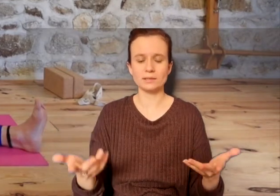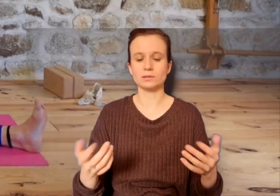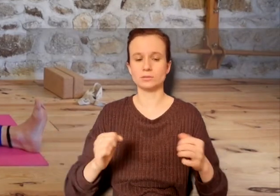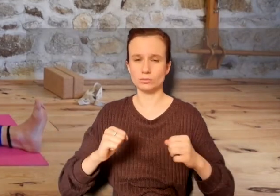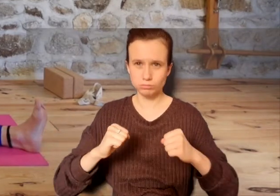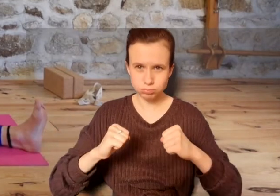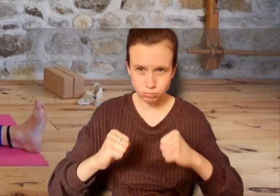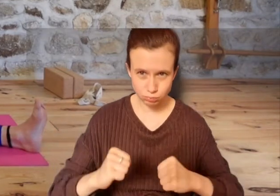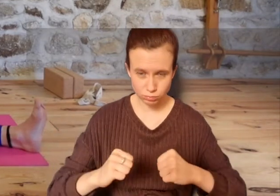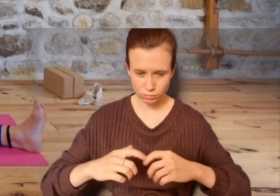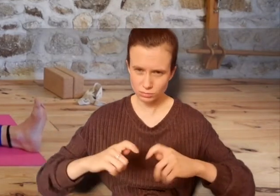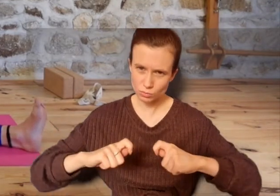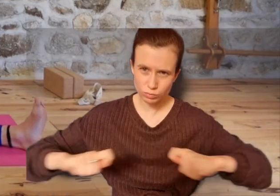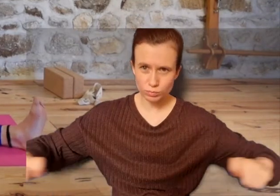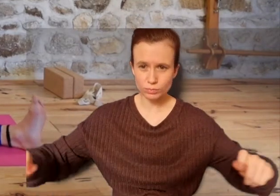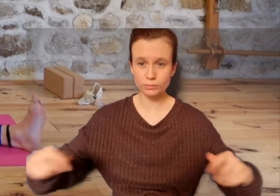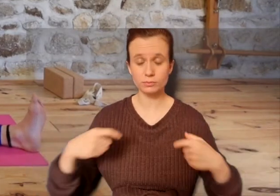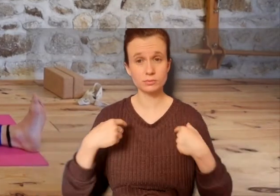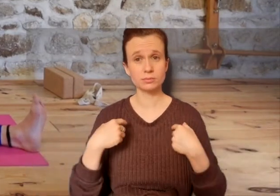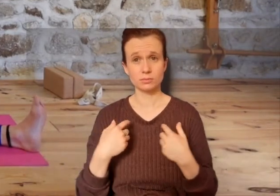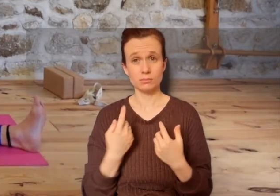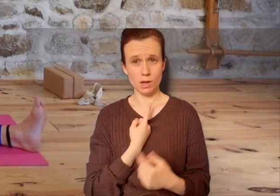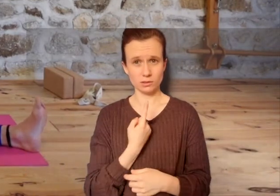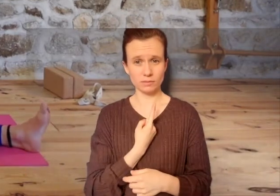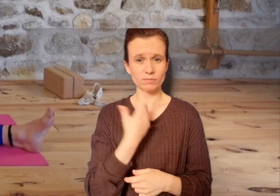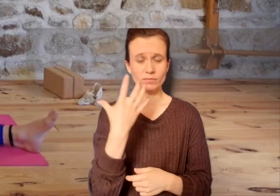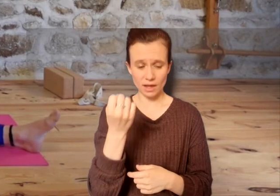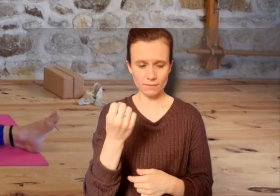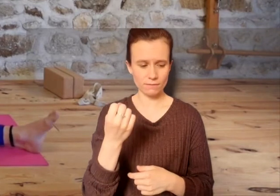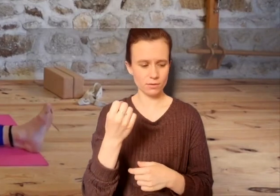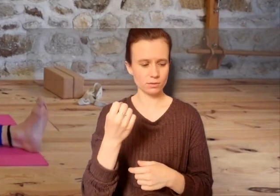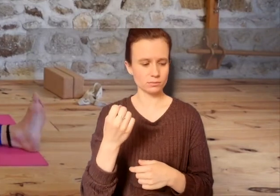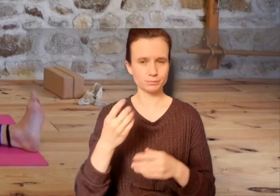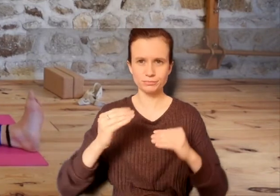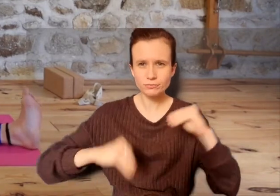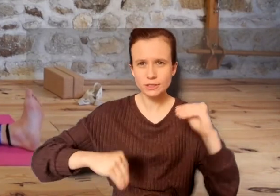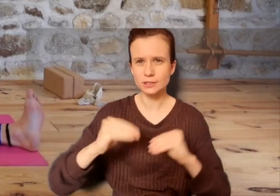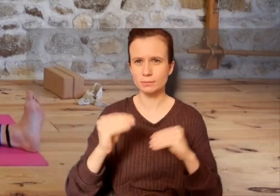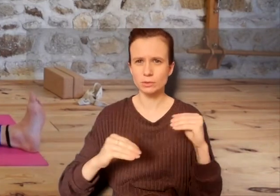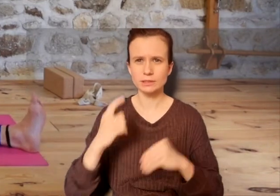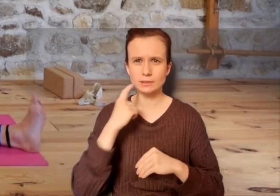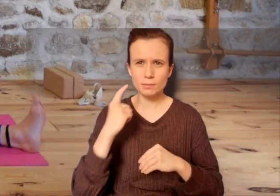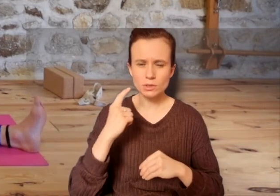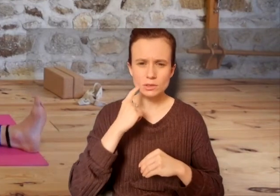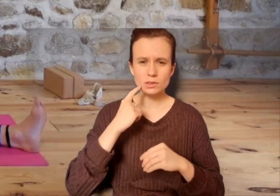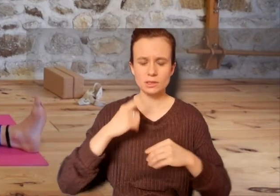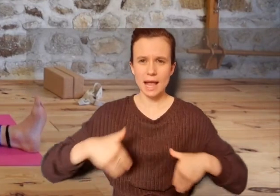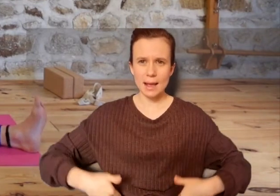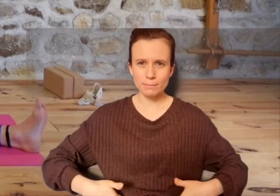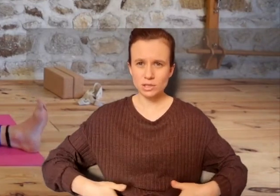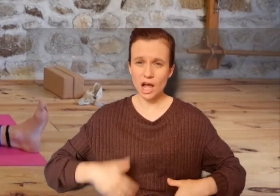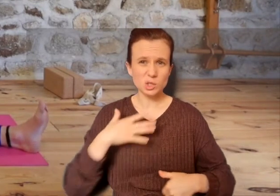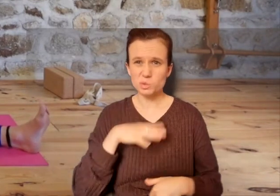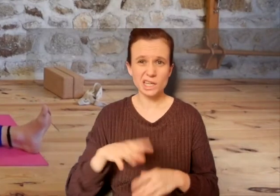the stretch. Yeah, I mean, I've got fairly supple hips and inner thighs, so we don't really need the